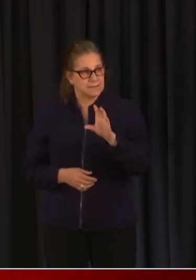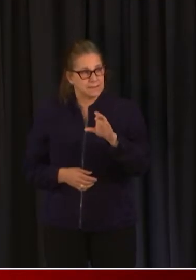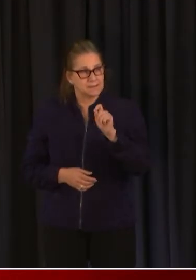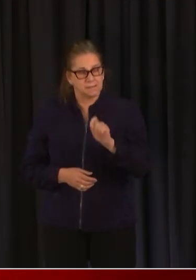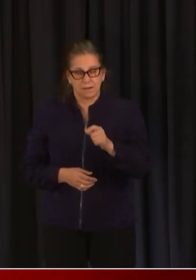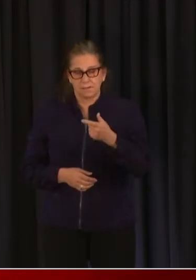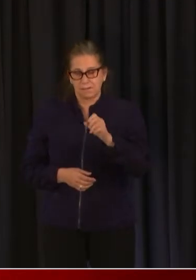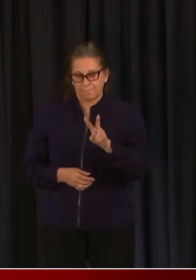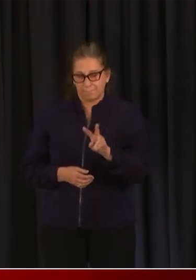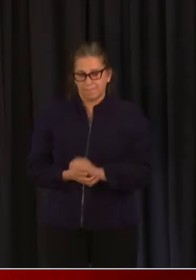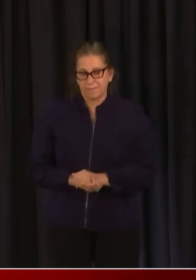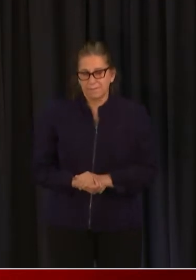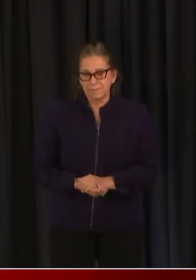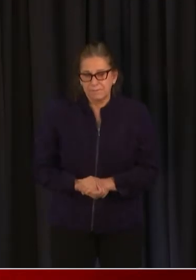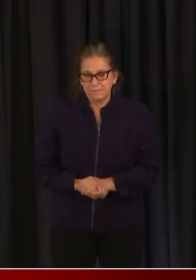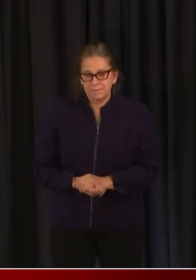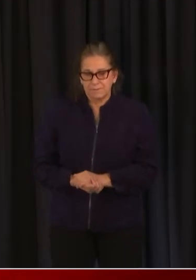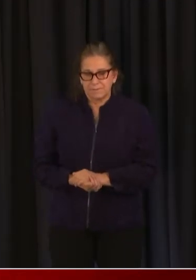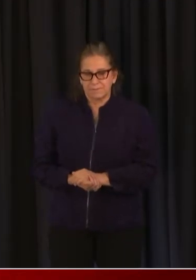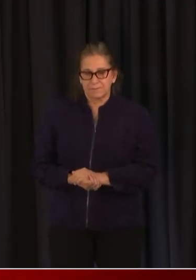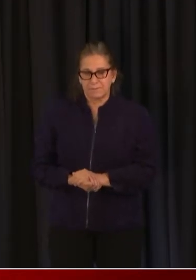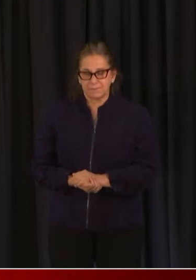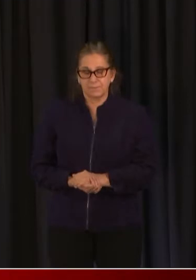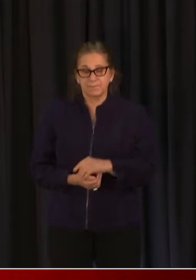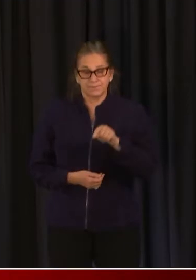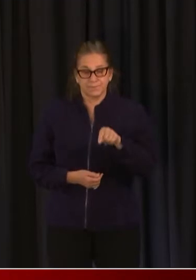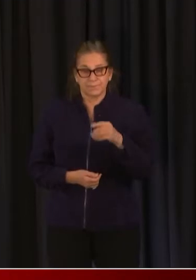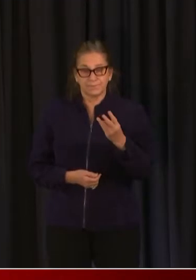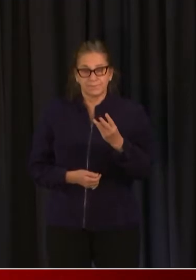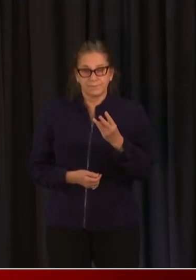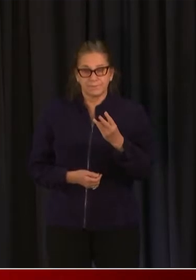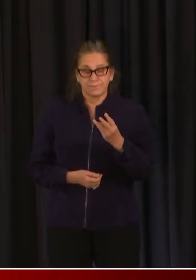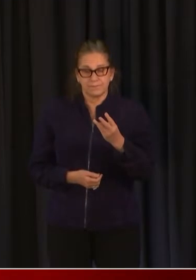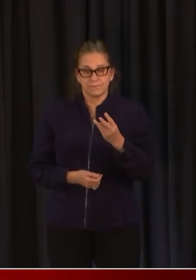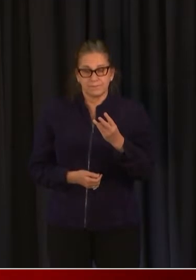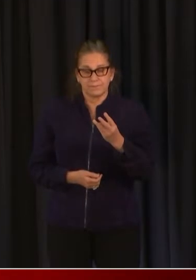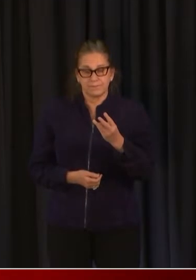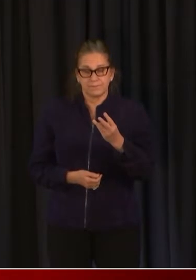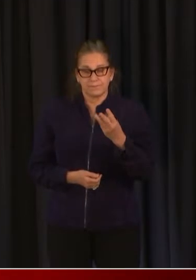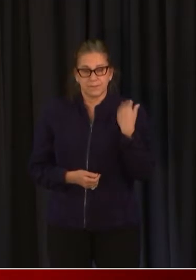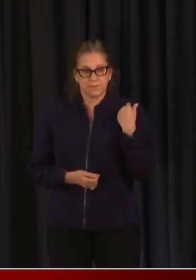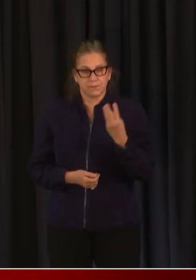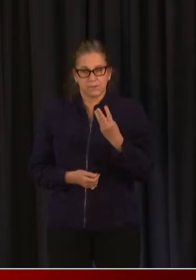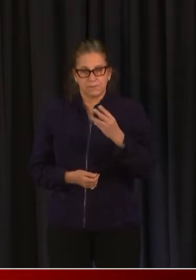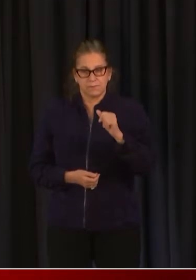day pre-registration will be accepted through